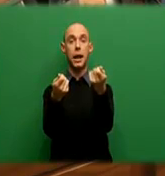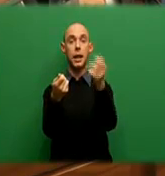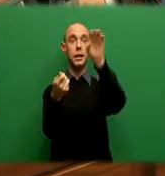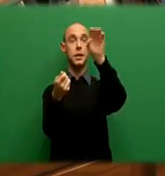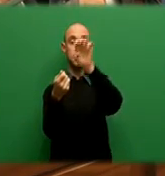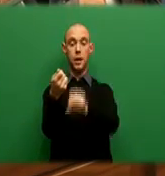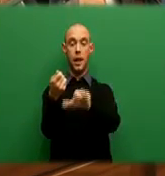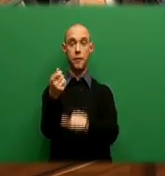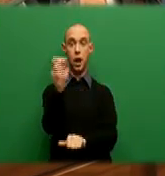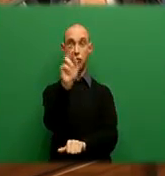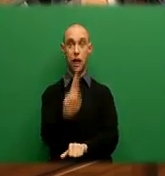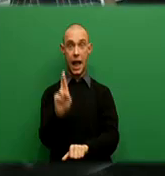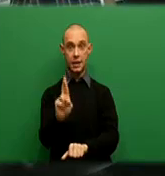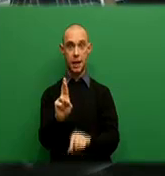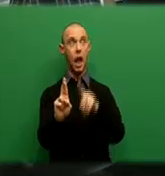inflation?